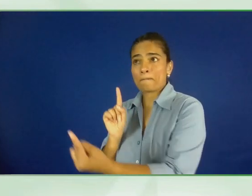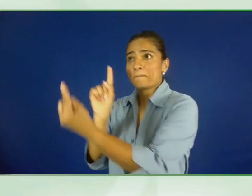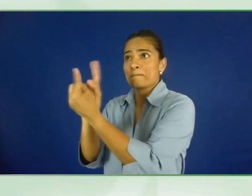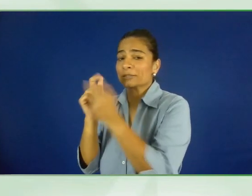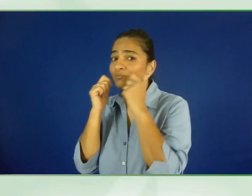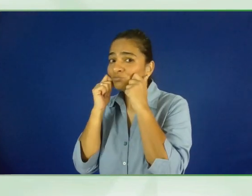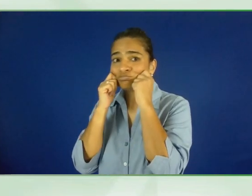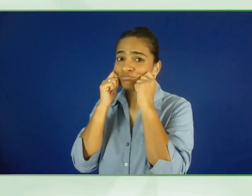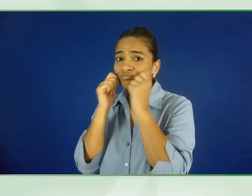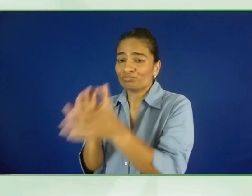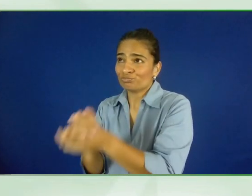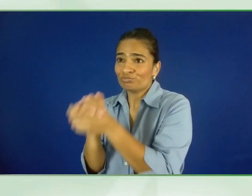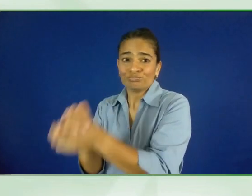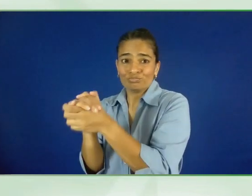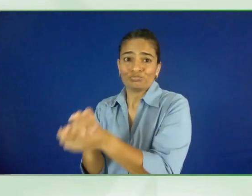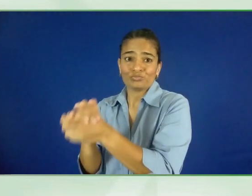friends.